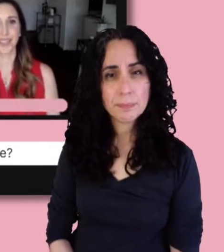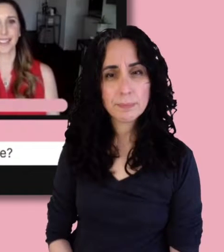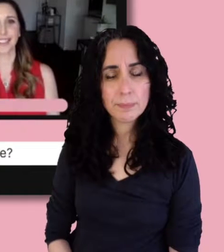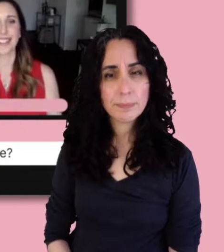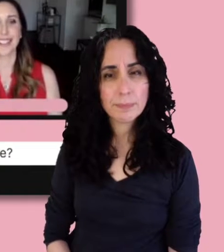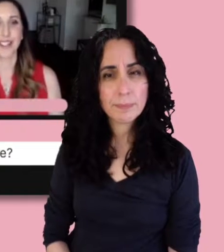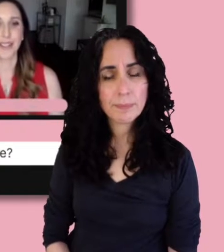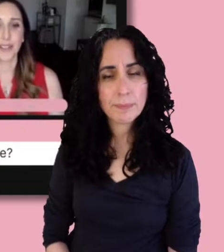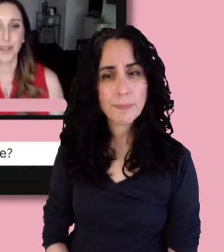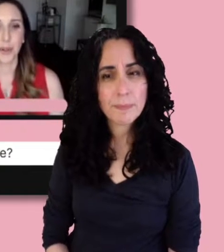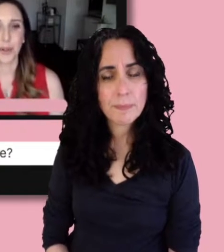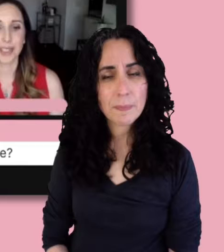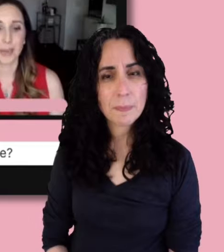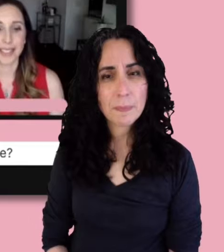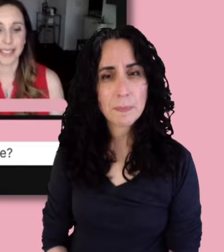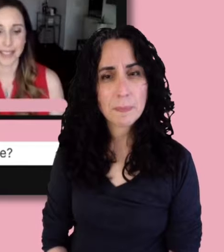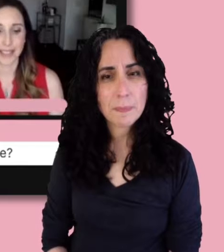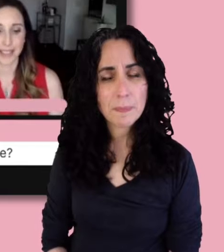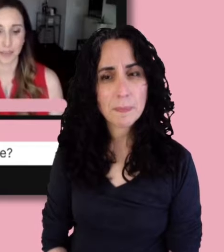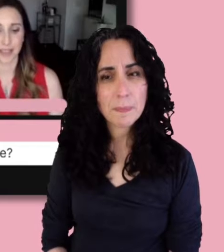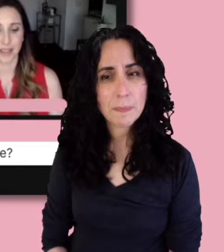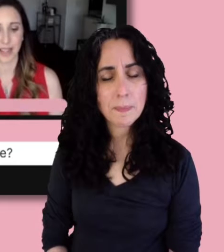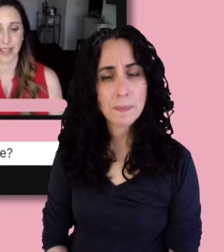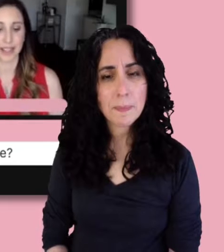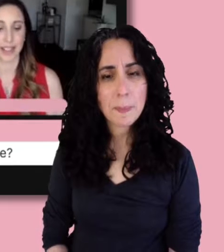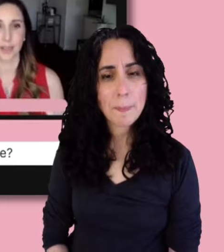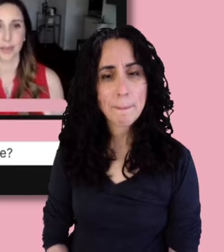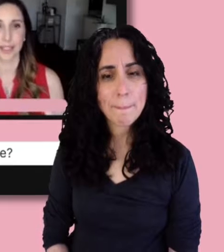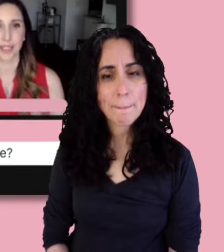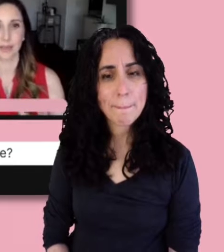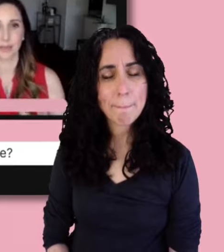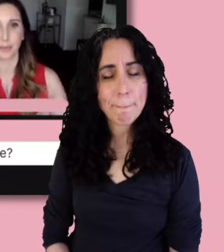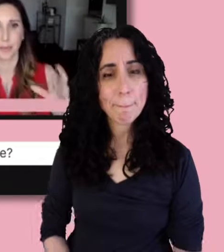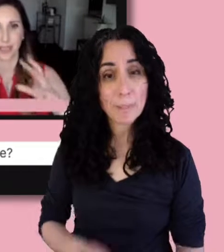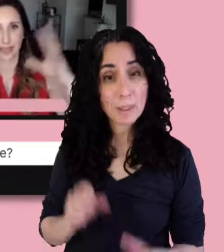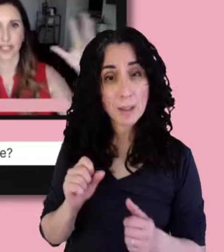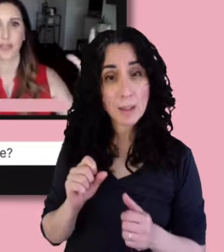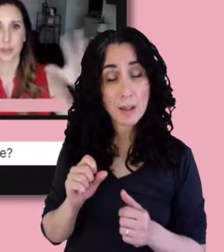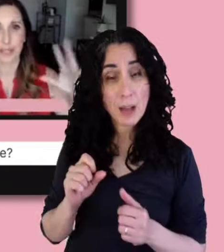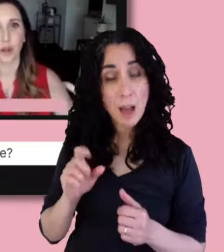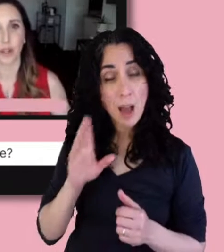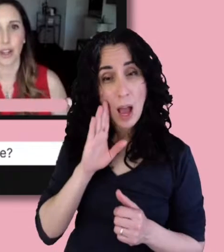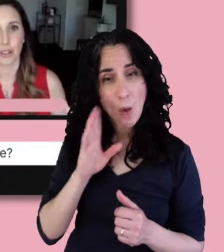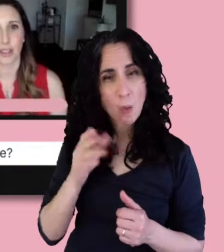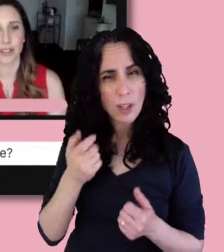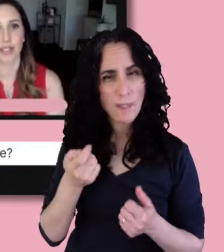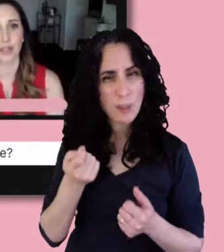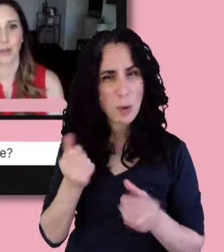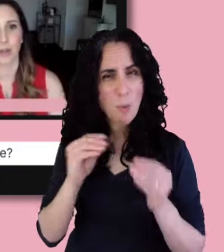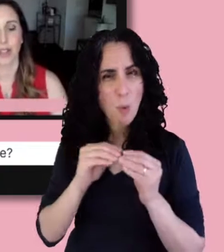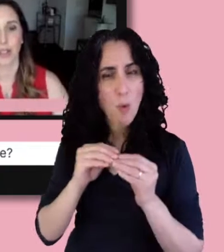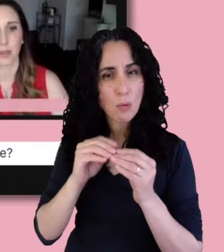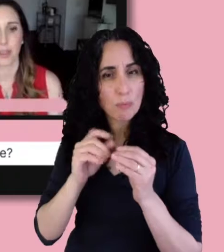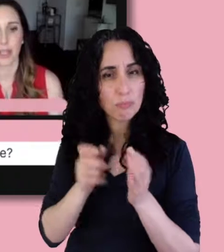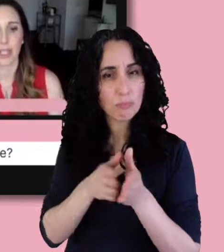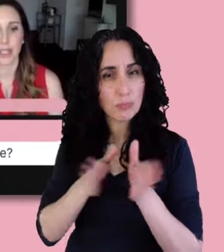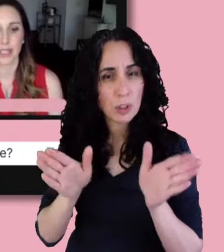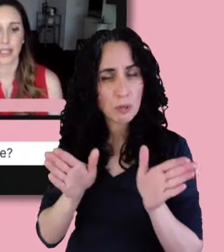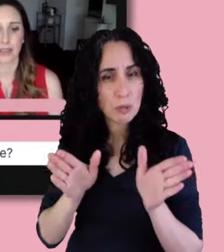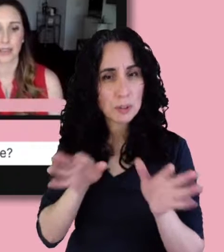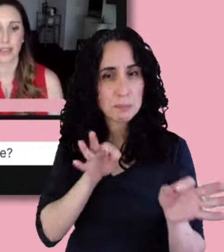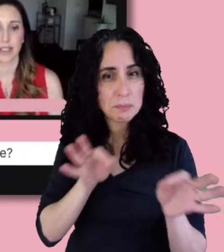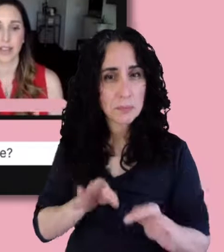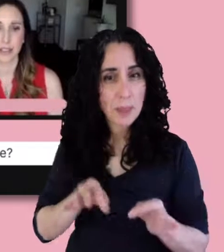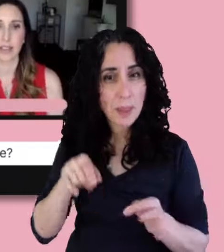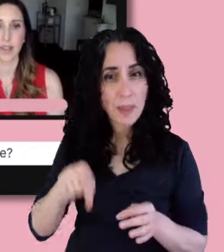sure. survival care. So let me get into something that I think that gives me an overarching sense of what we're talking about